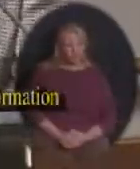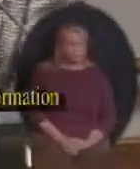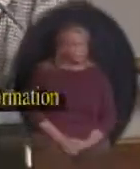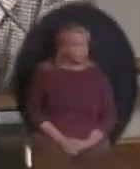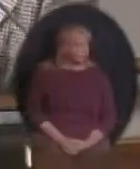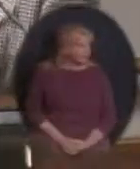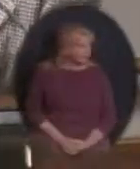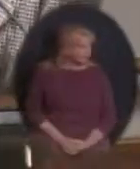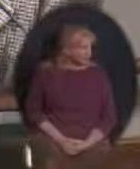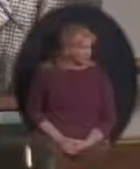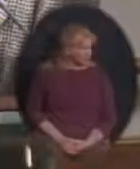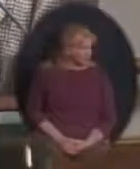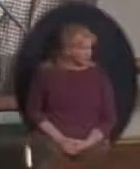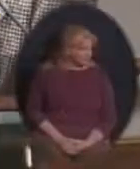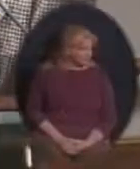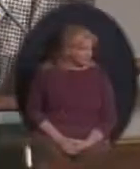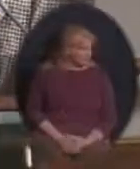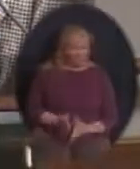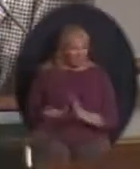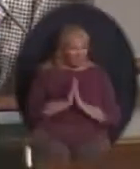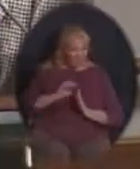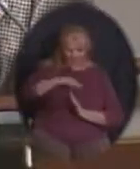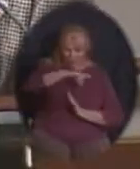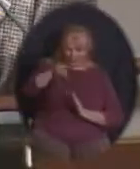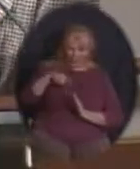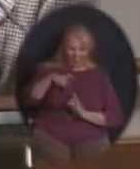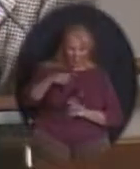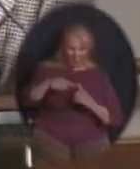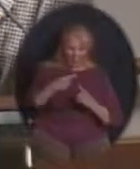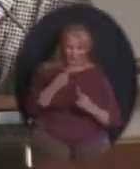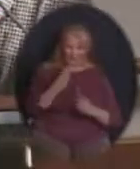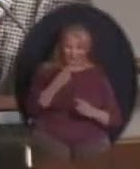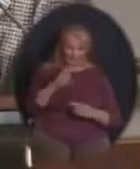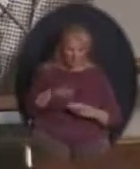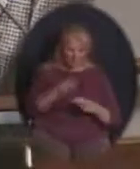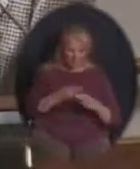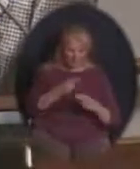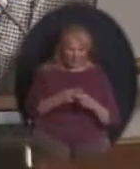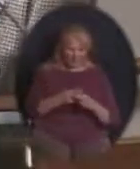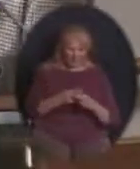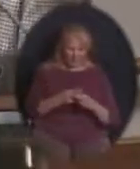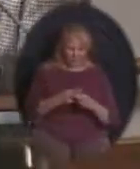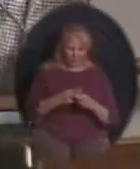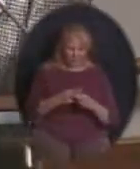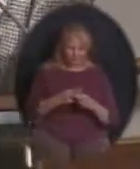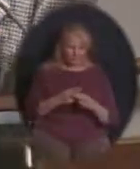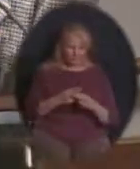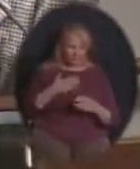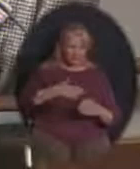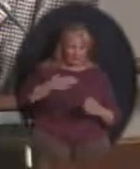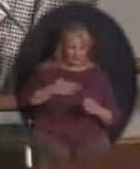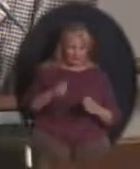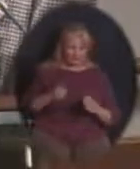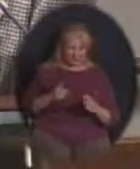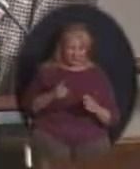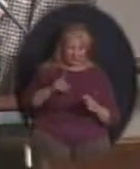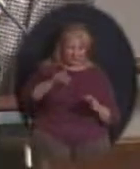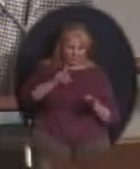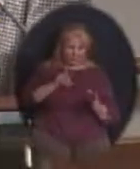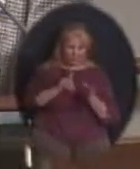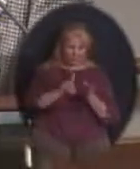And I'm going to ask all of you, as I call you forward, to please be sure and come up the center aisle so we don't have anyone tripping over